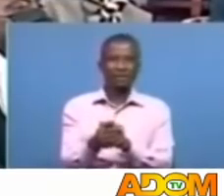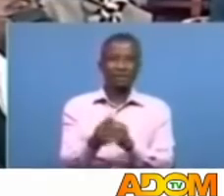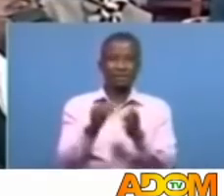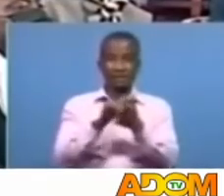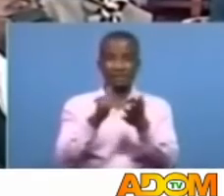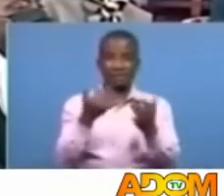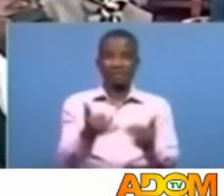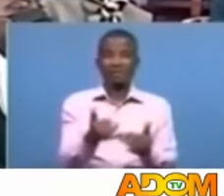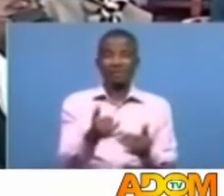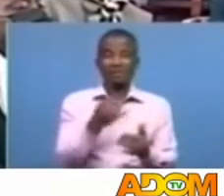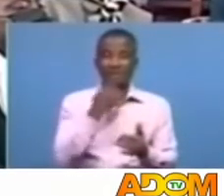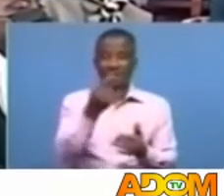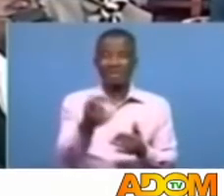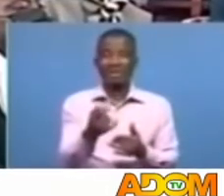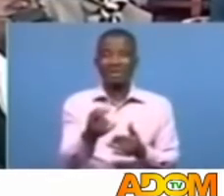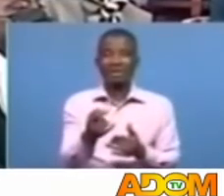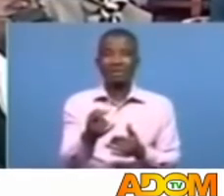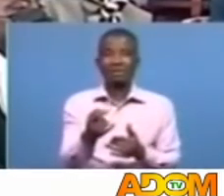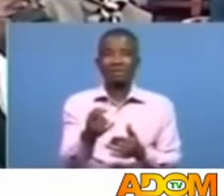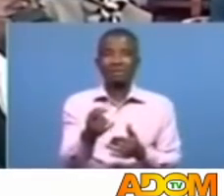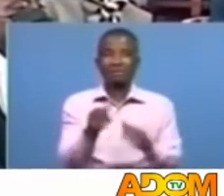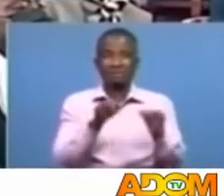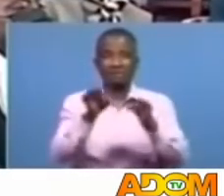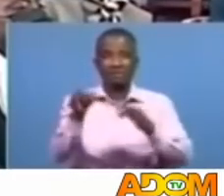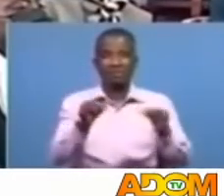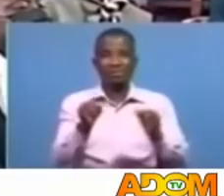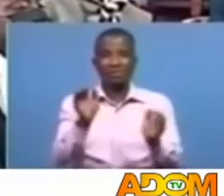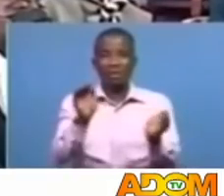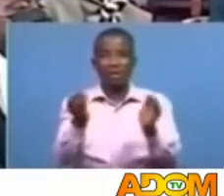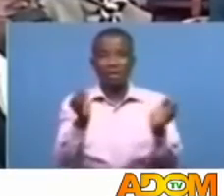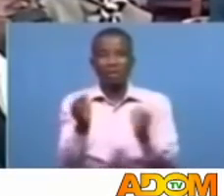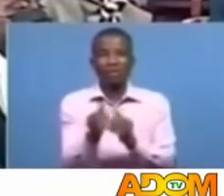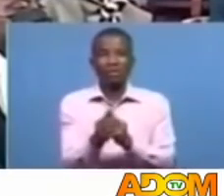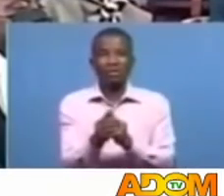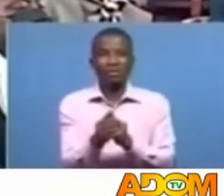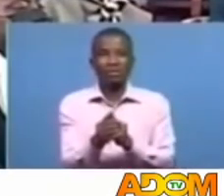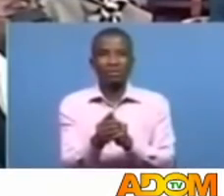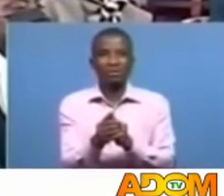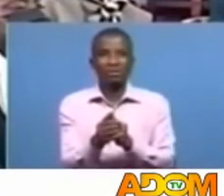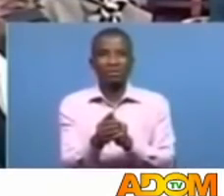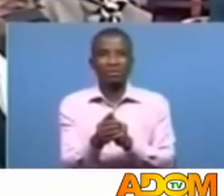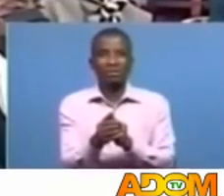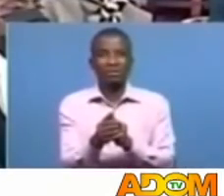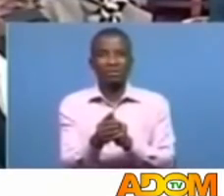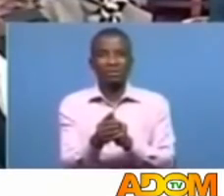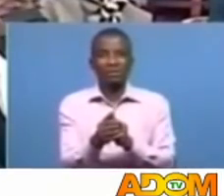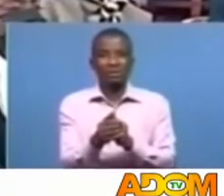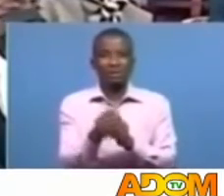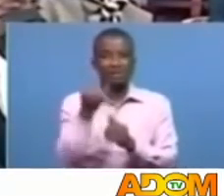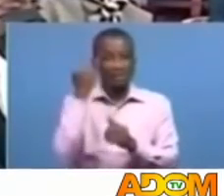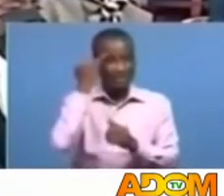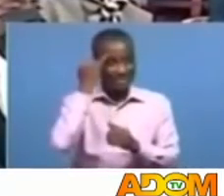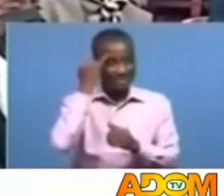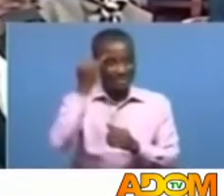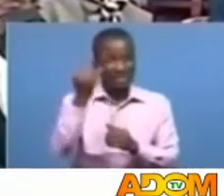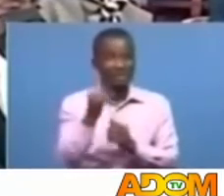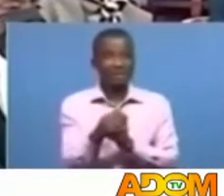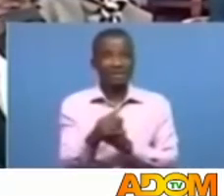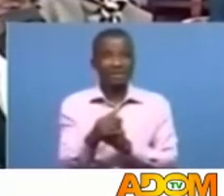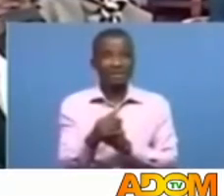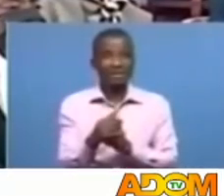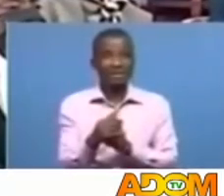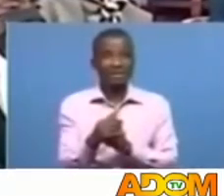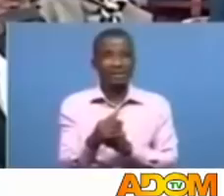indicated in the Koglex case, heeding the promptings of conscience, as he put it,